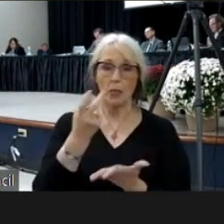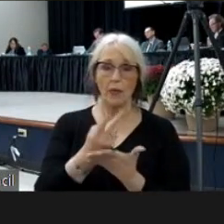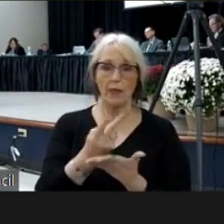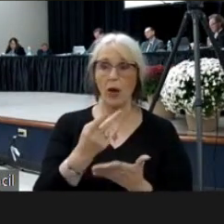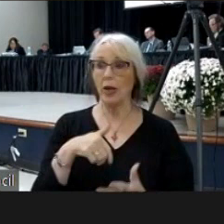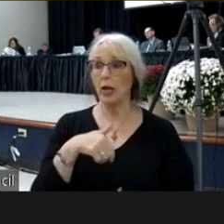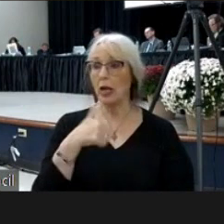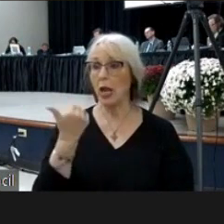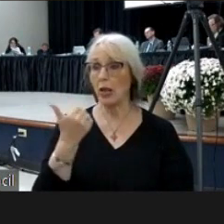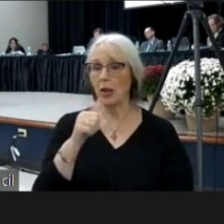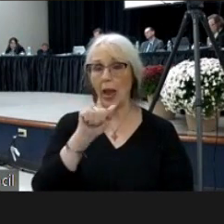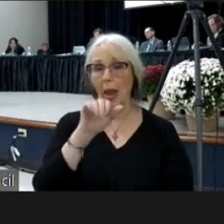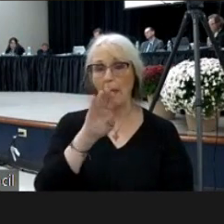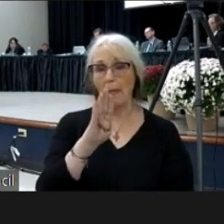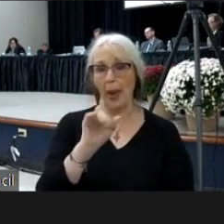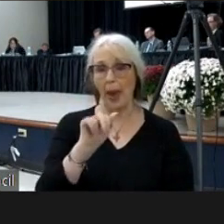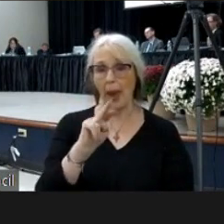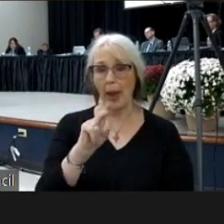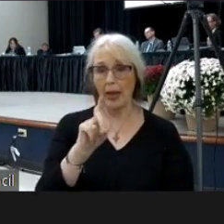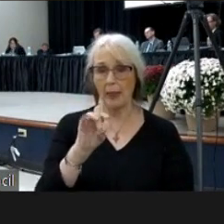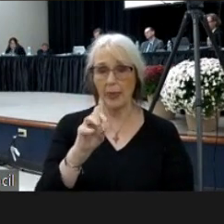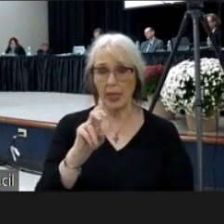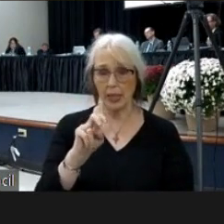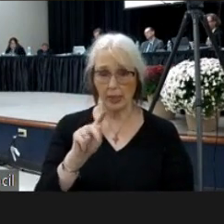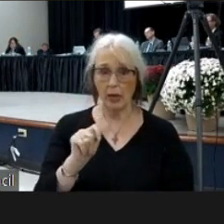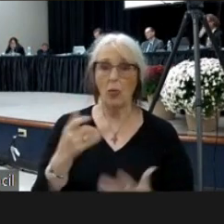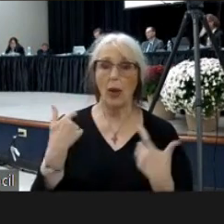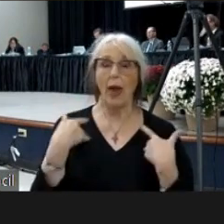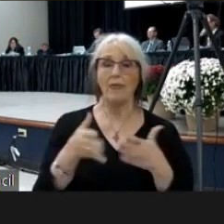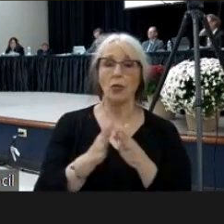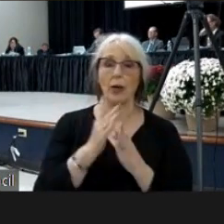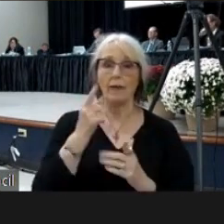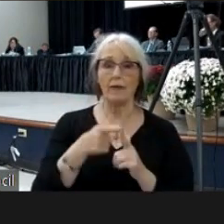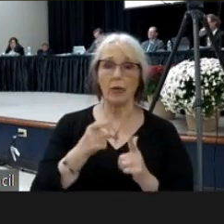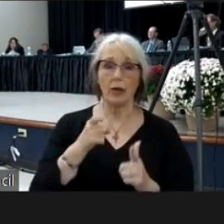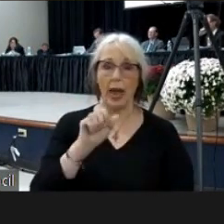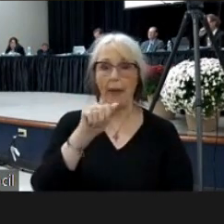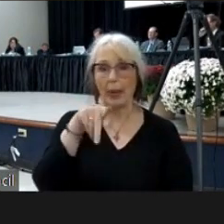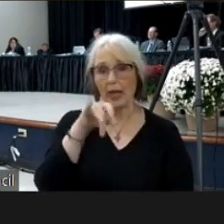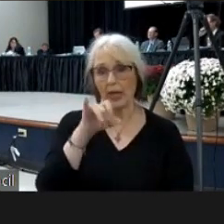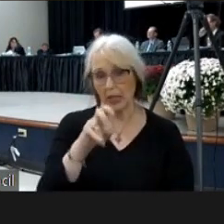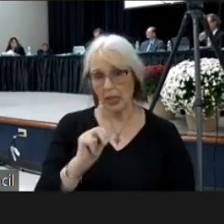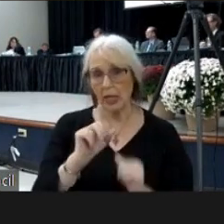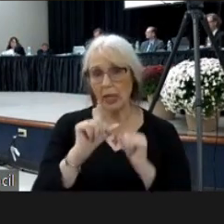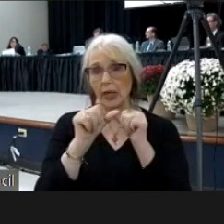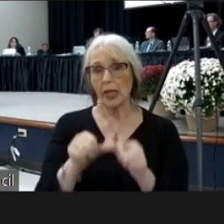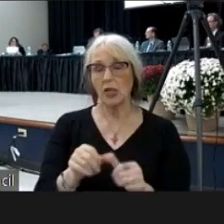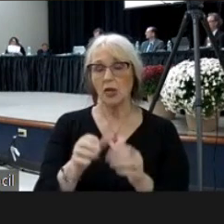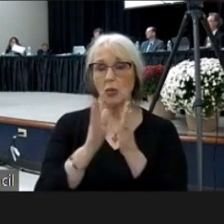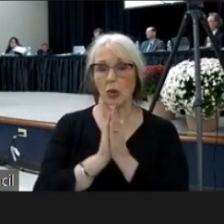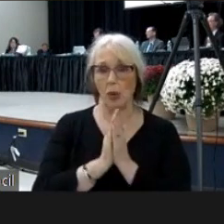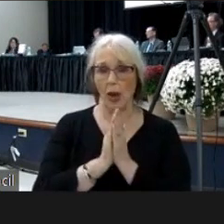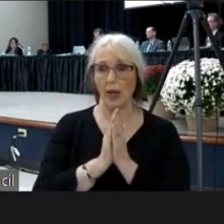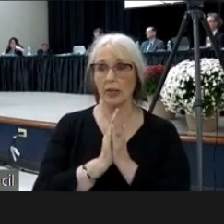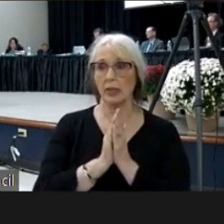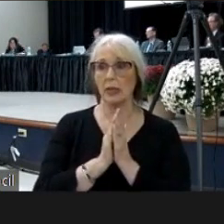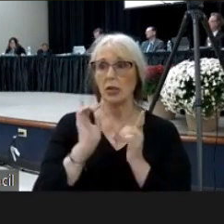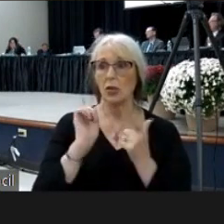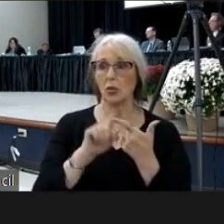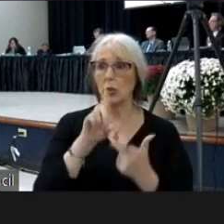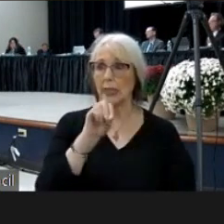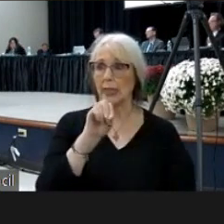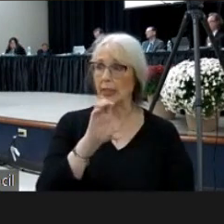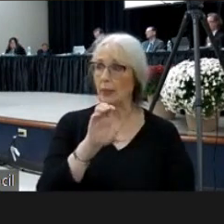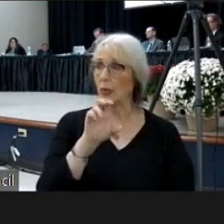Another abandonment, we actually got a request from the applicant to continue this request to the December 6th